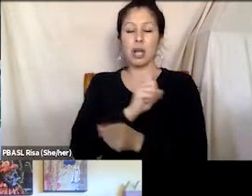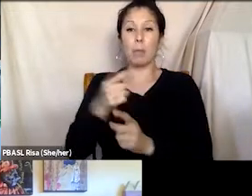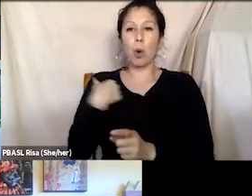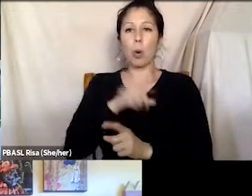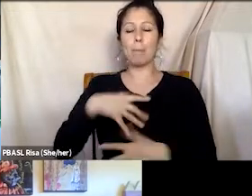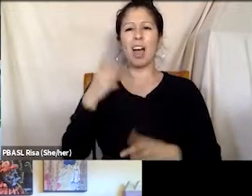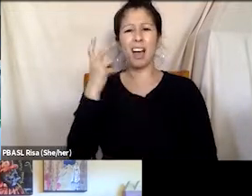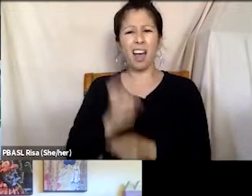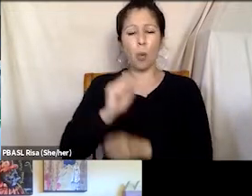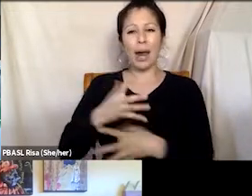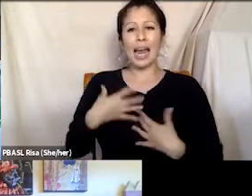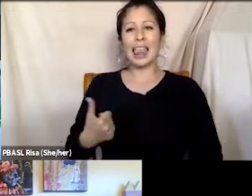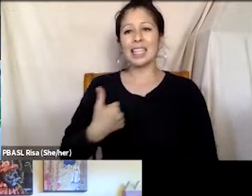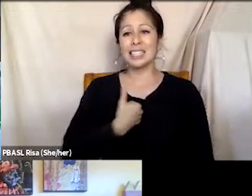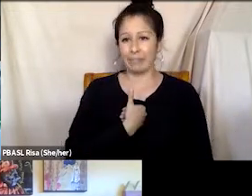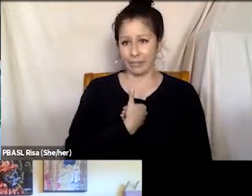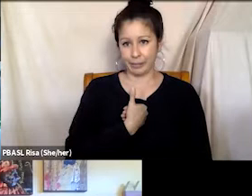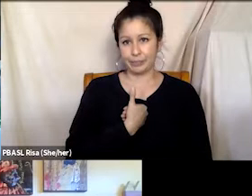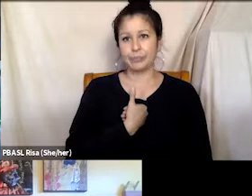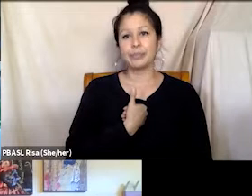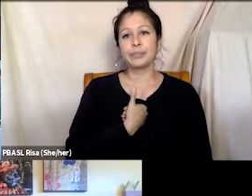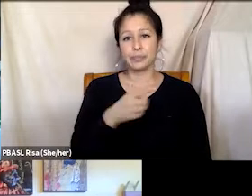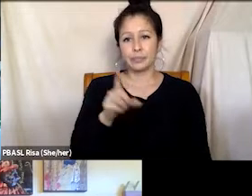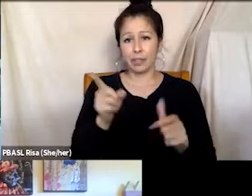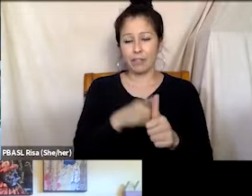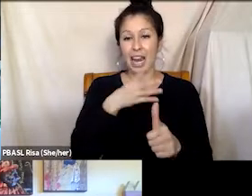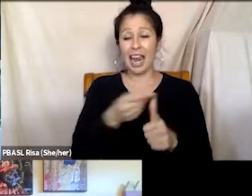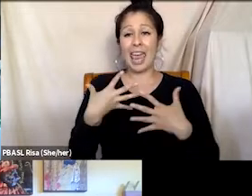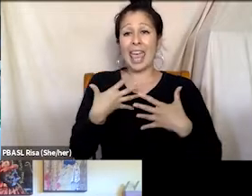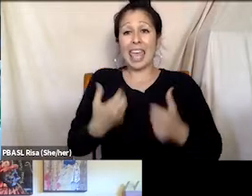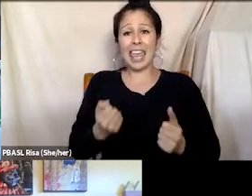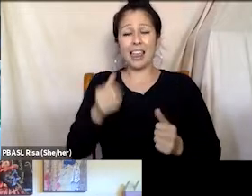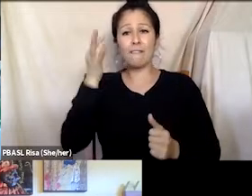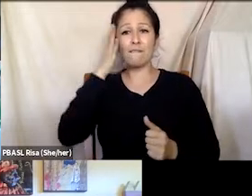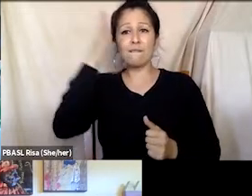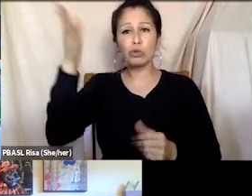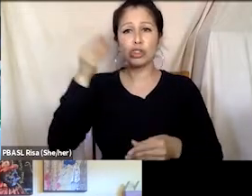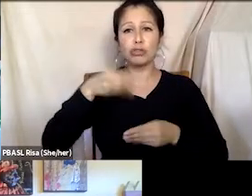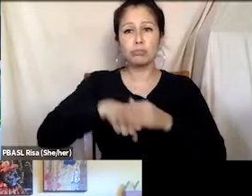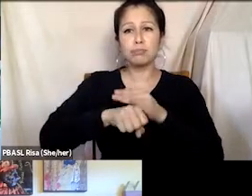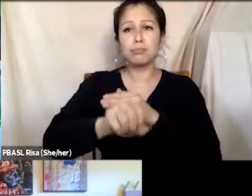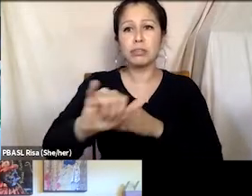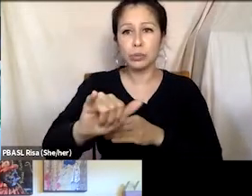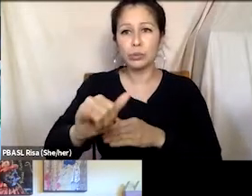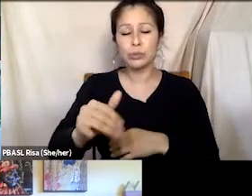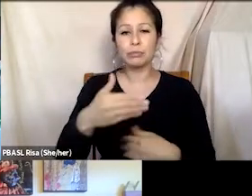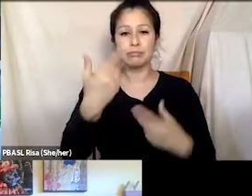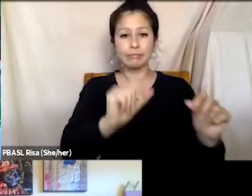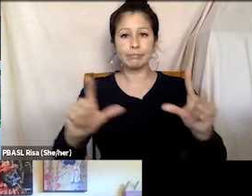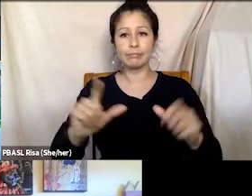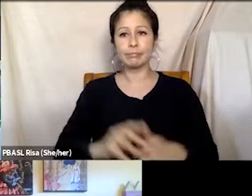of healing ourselves, as well as heal those future generations. So we can go to the next